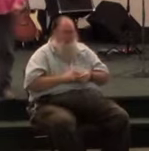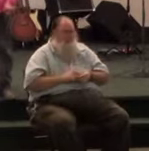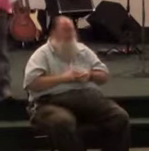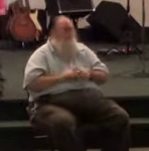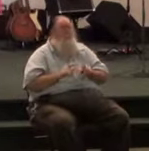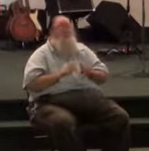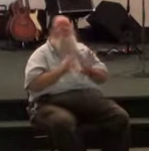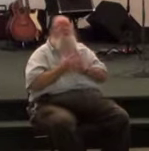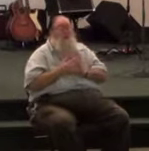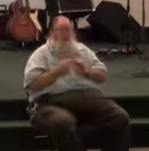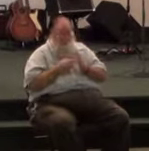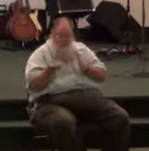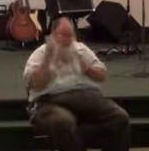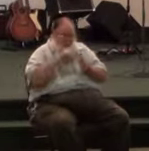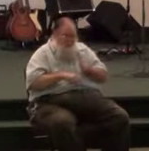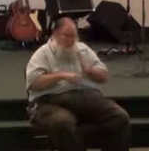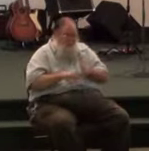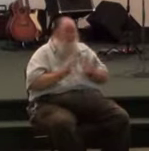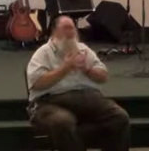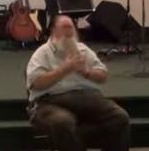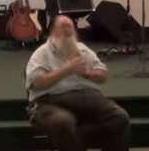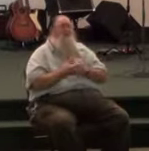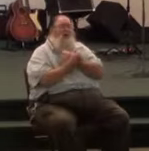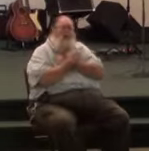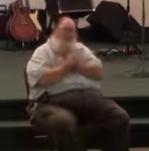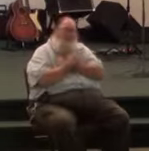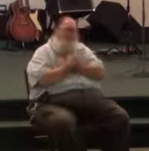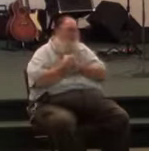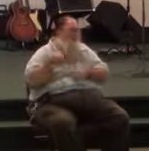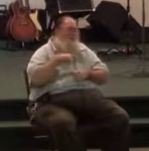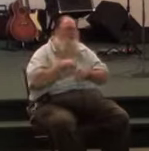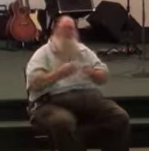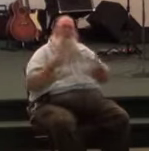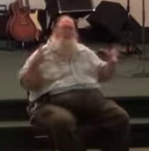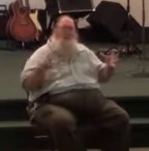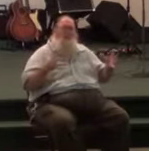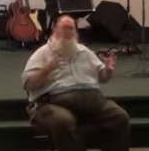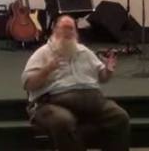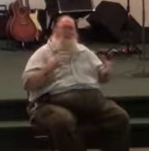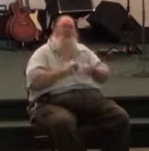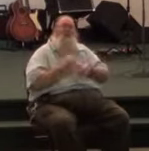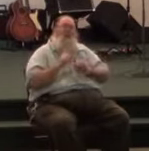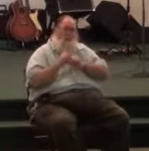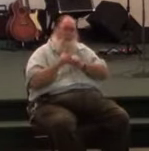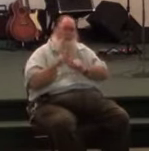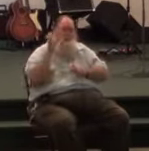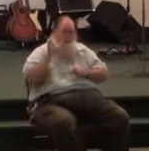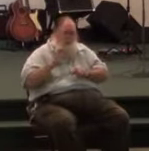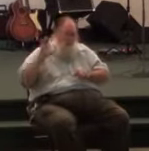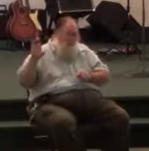A Jesus that loved you and me so much that he went to the cross.